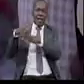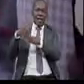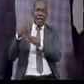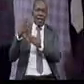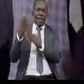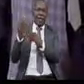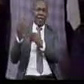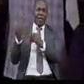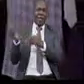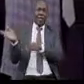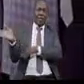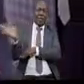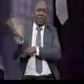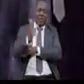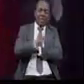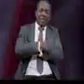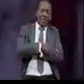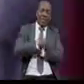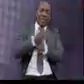heaven's table